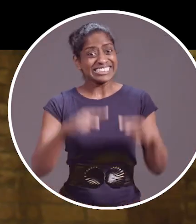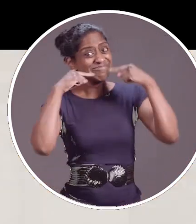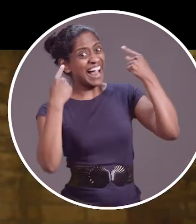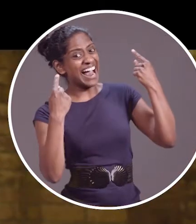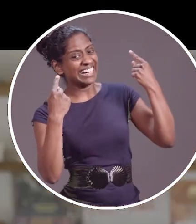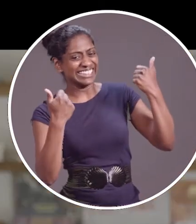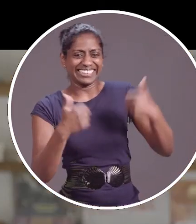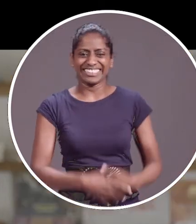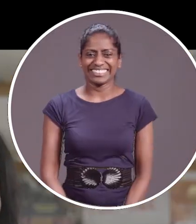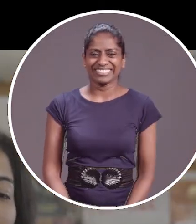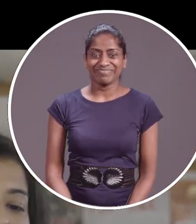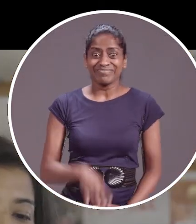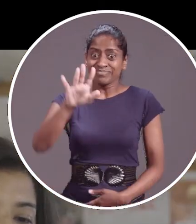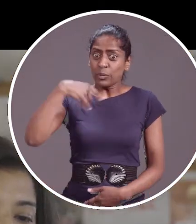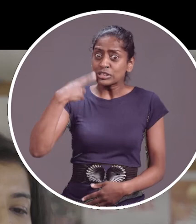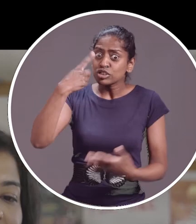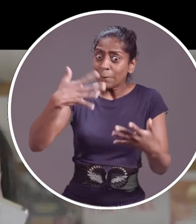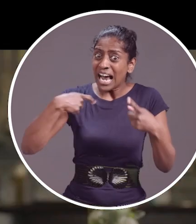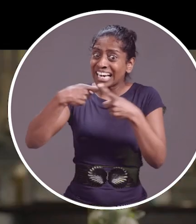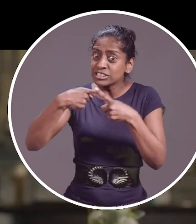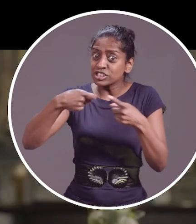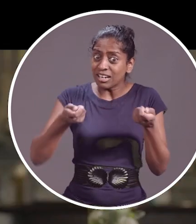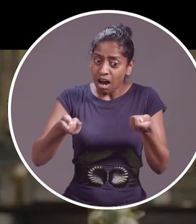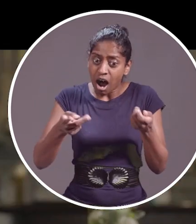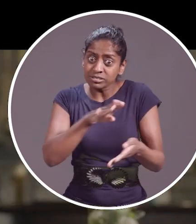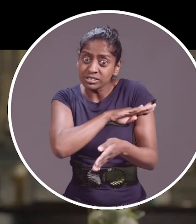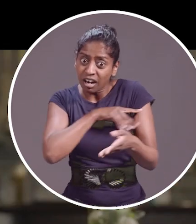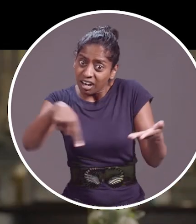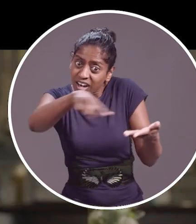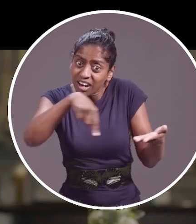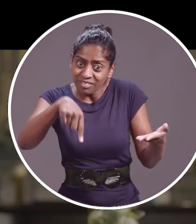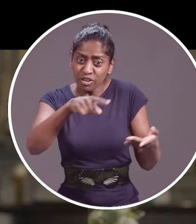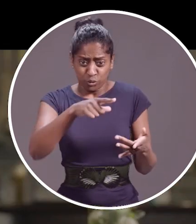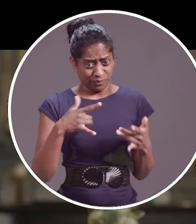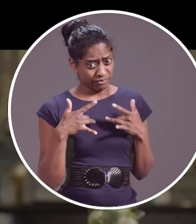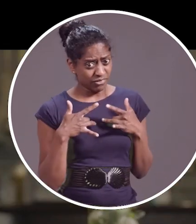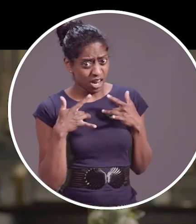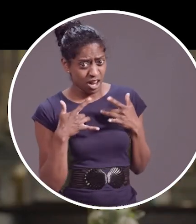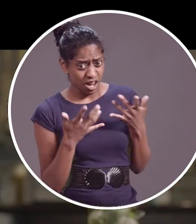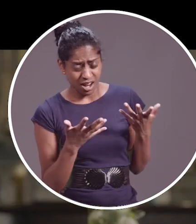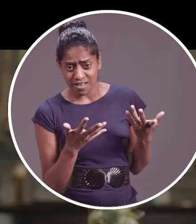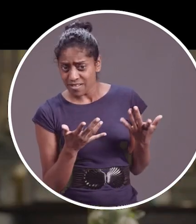Smile. Can I show you Yeah. my kitchen garden? Do you still feel